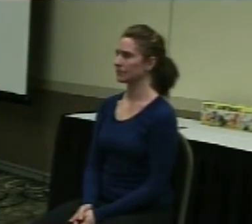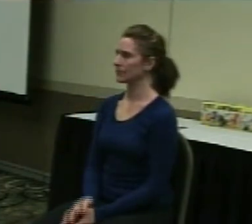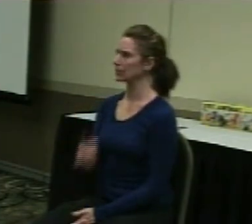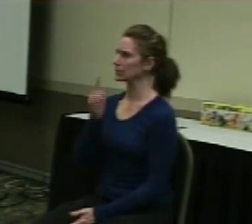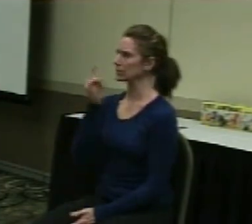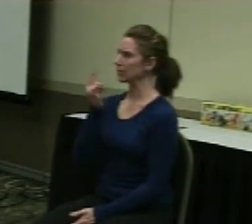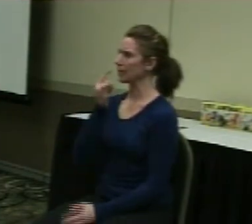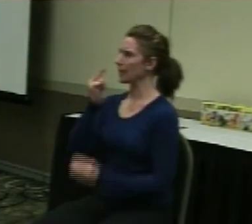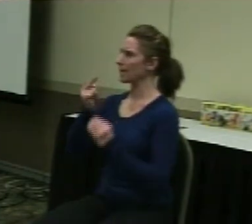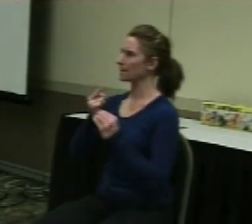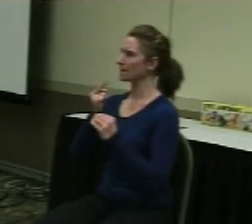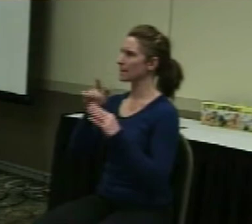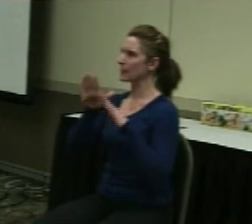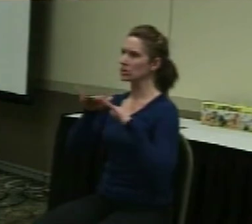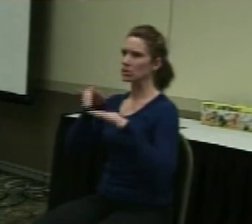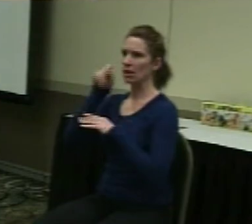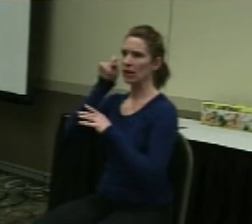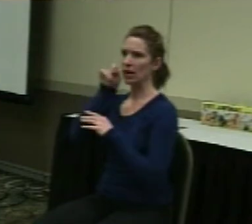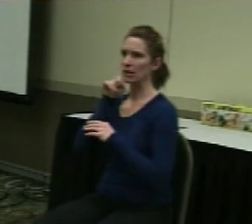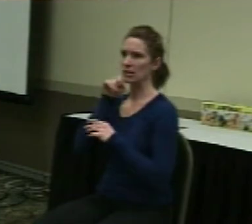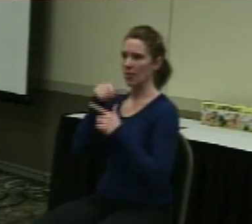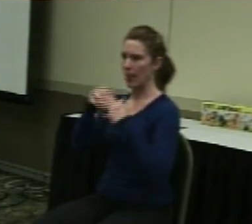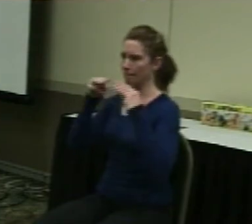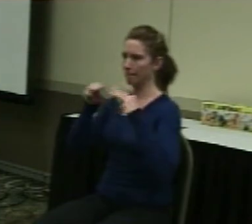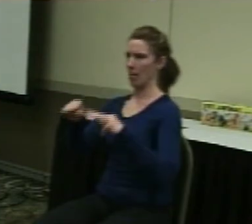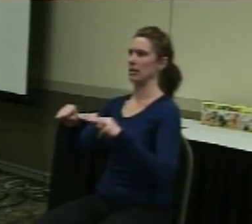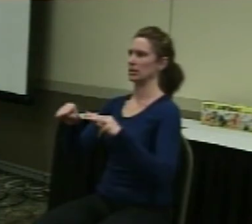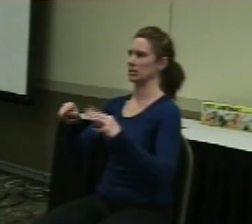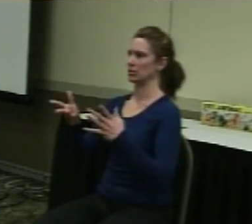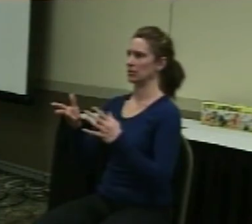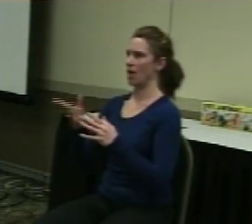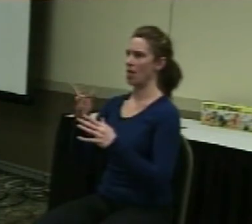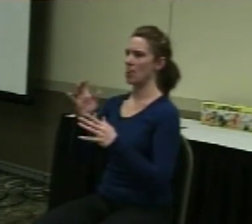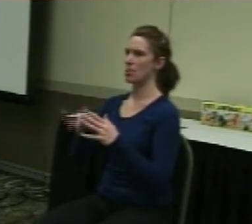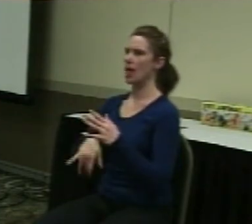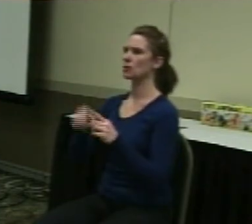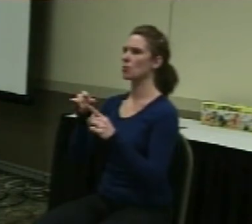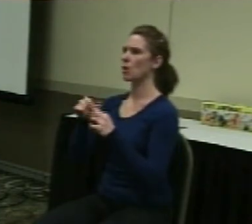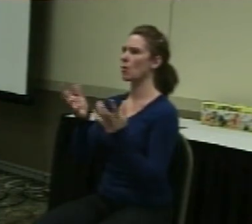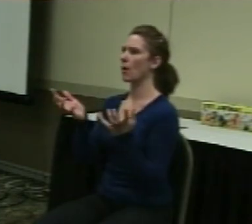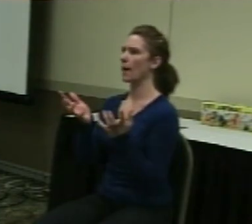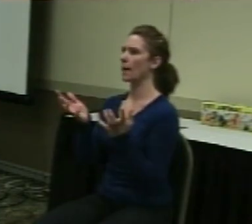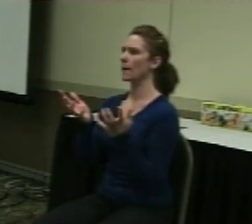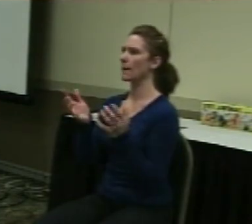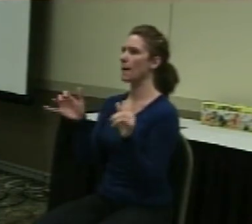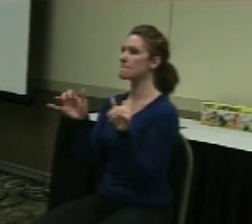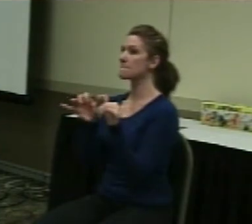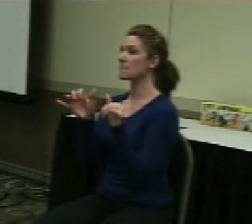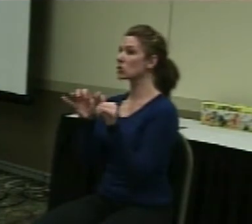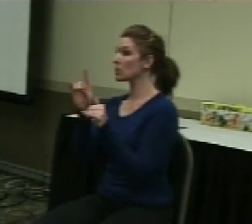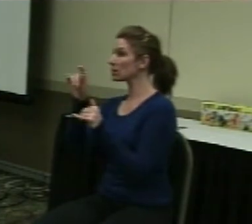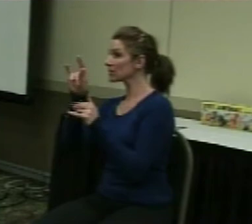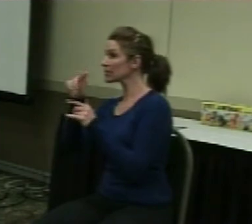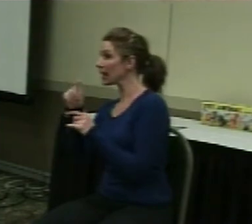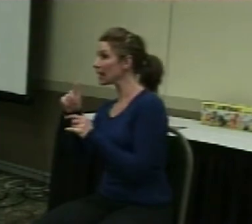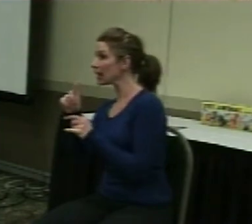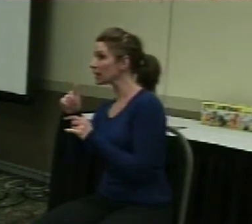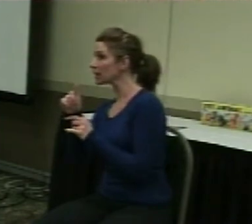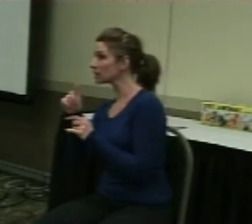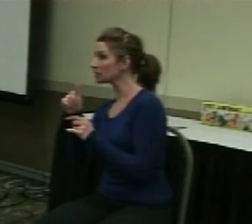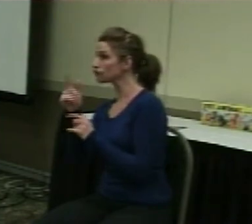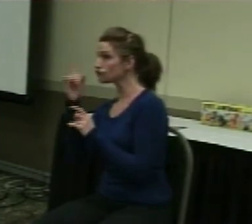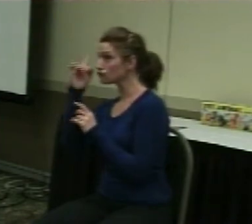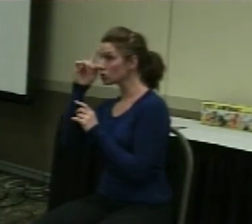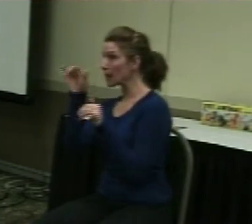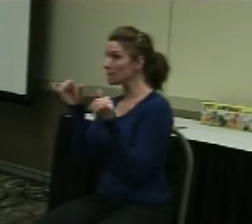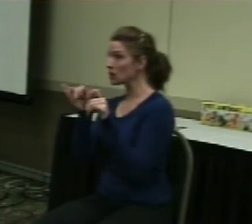Something about the child or adolescent, and then there are all these methods. What's that word? Measurable data. Measurable data, you